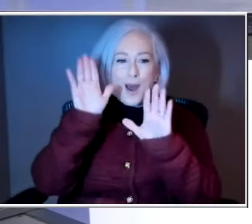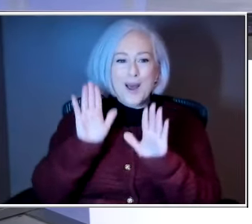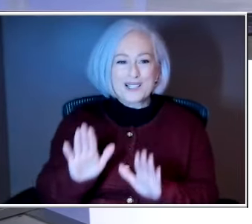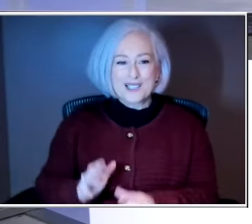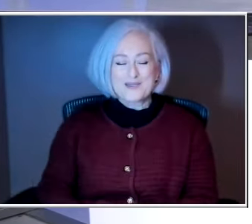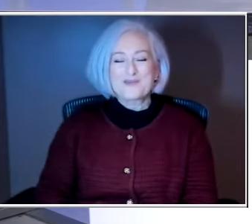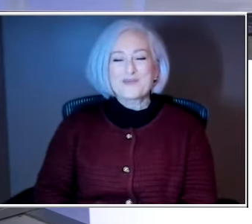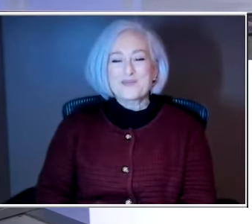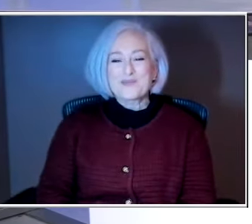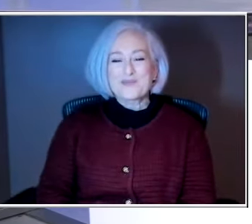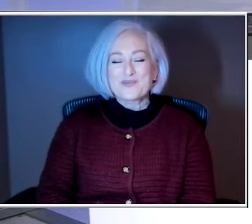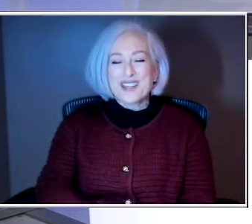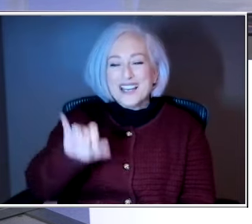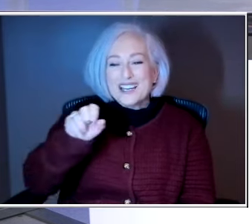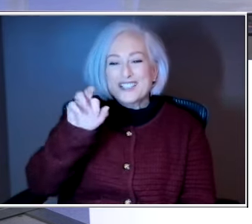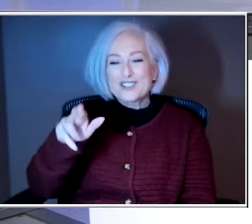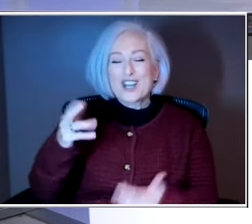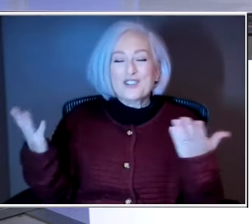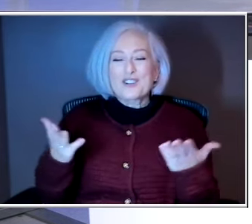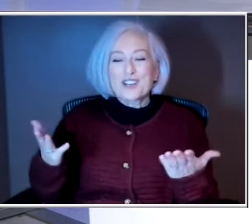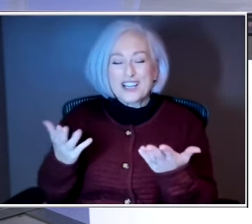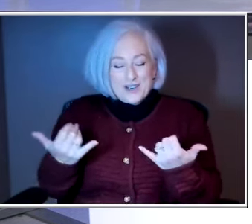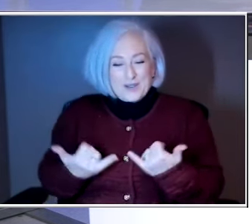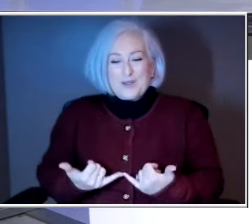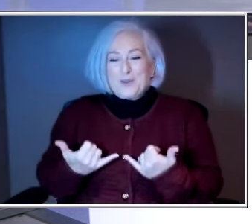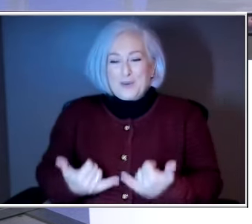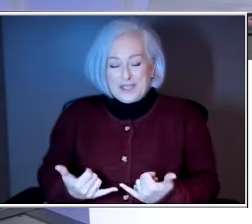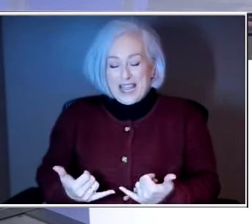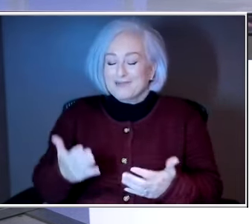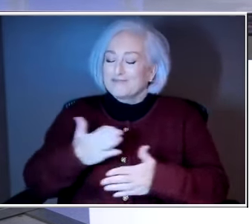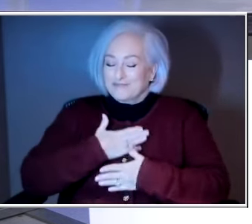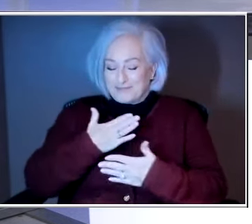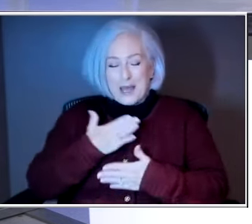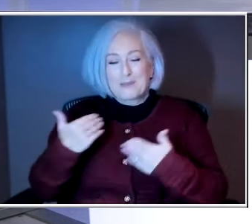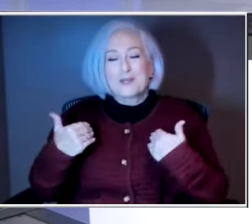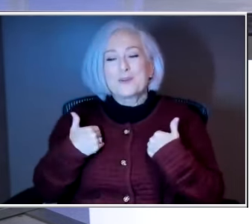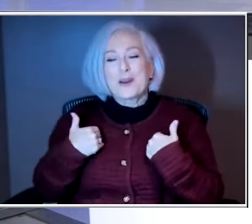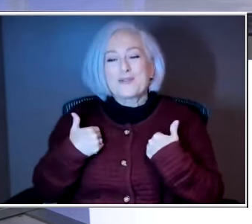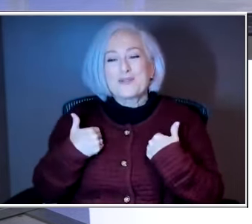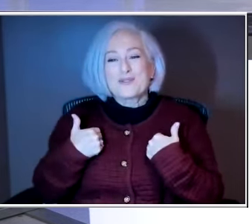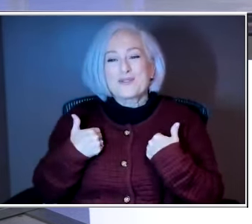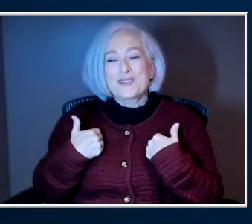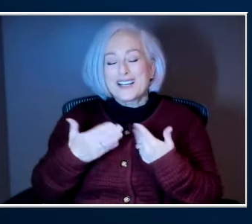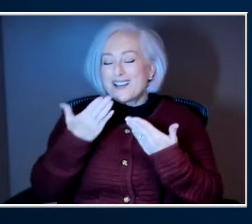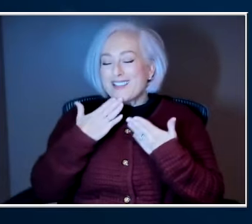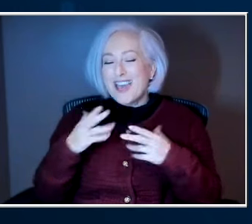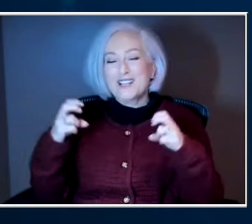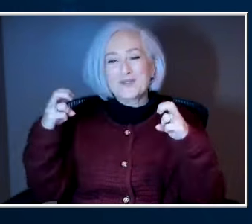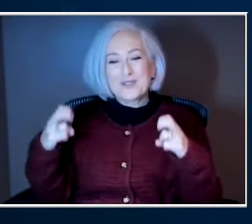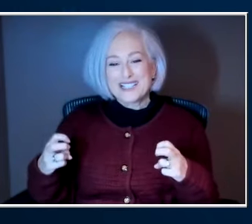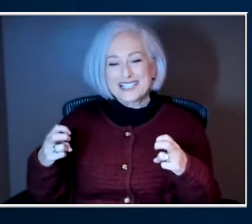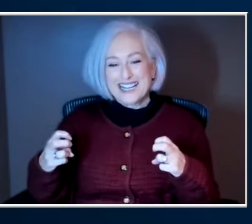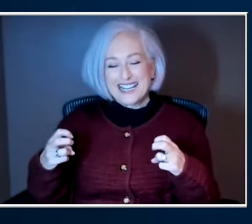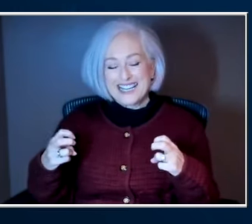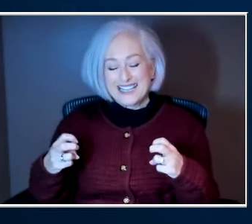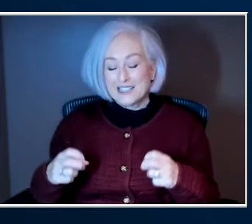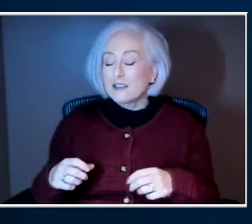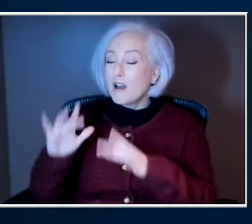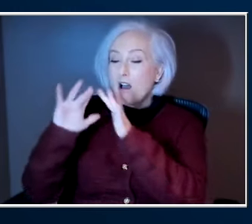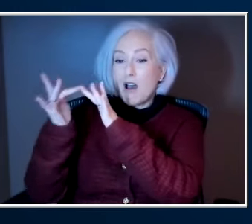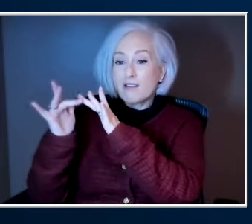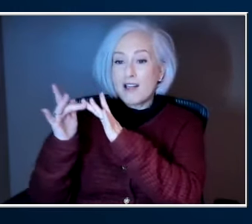And Jennifer Williams is here in studio with us today. We are so glad to have you. Thank you. Thanks for sitting here with me. And joining us virtually is Dr. Ashley Rhodes